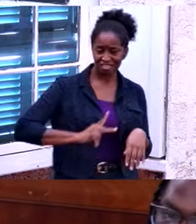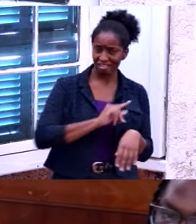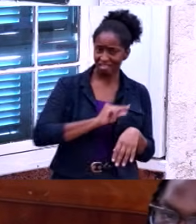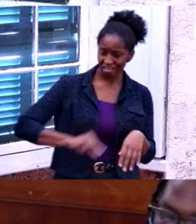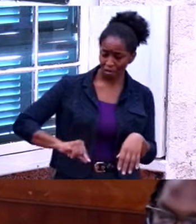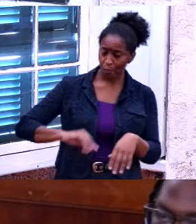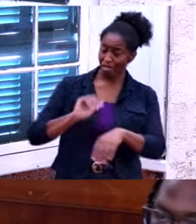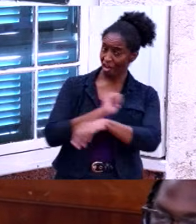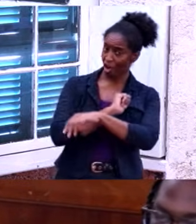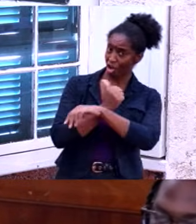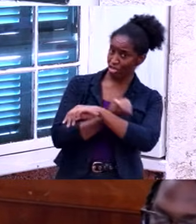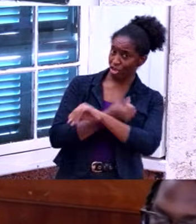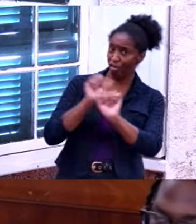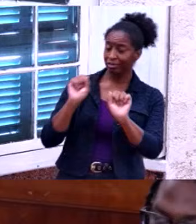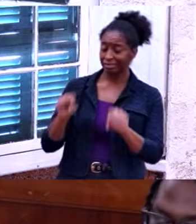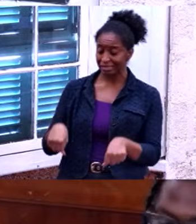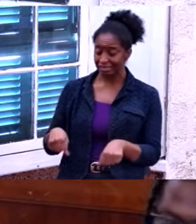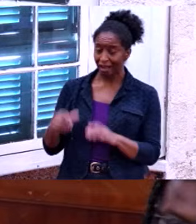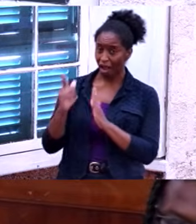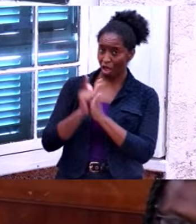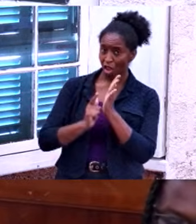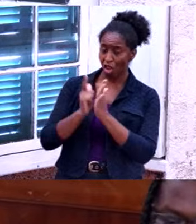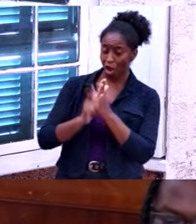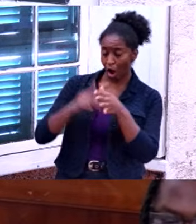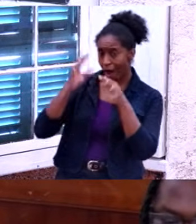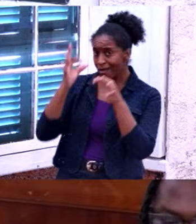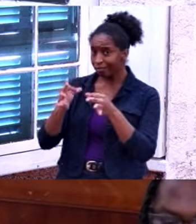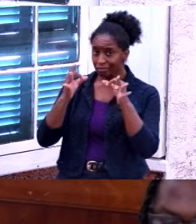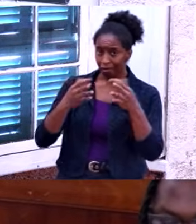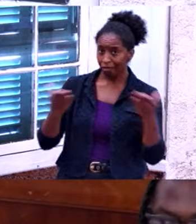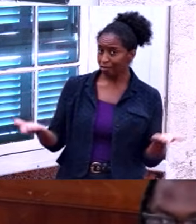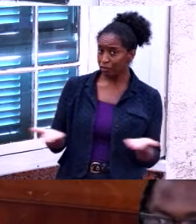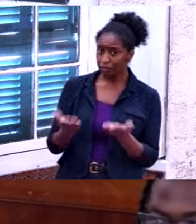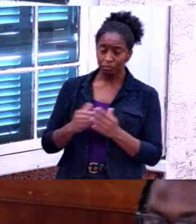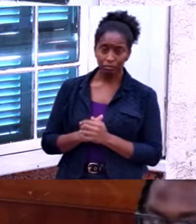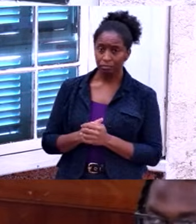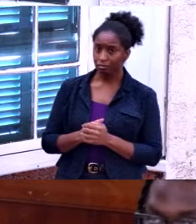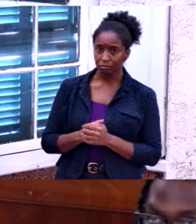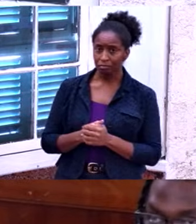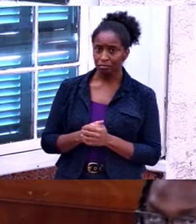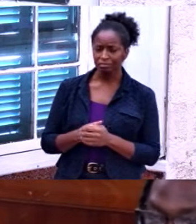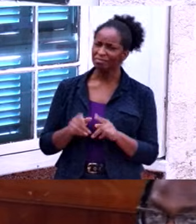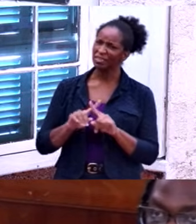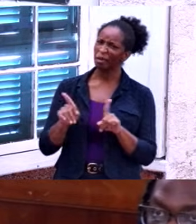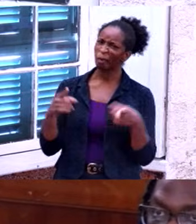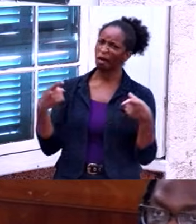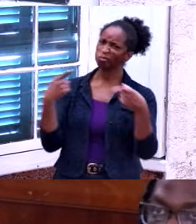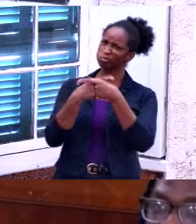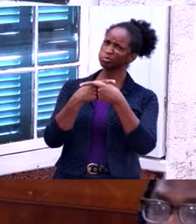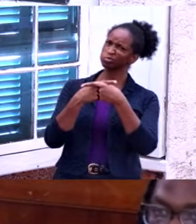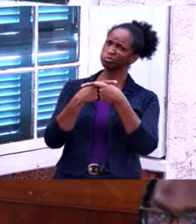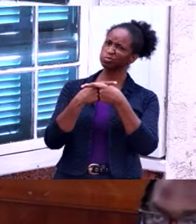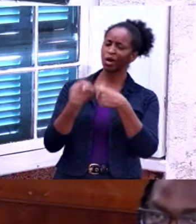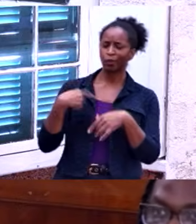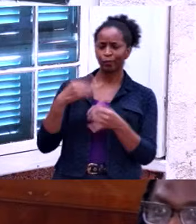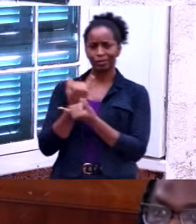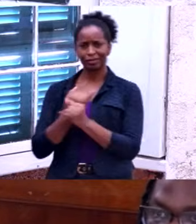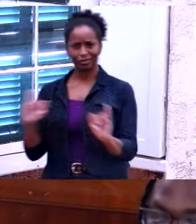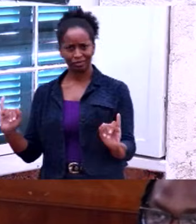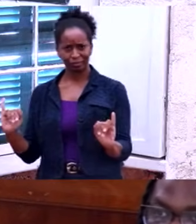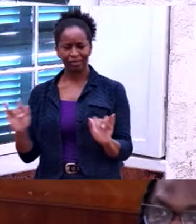was a massive contradiction where everything was done in the name of the British monarch while we were saying that we were independent.